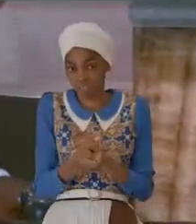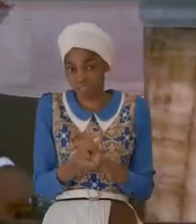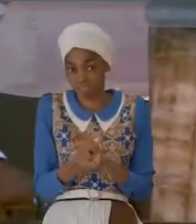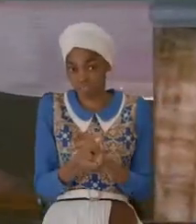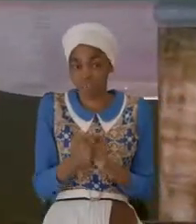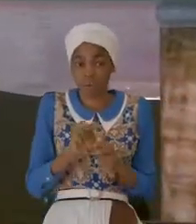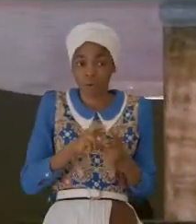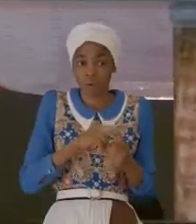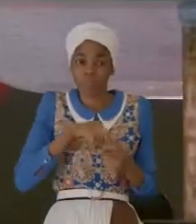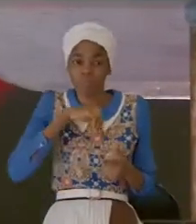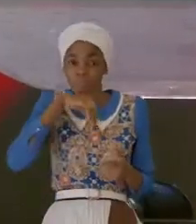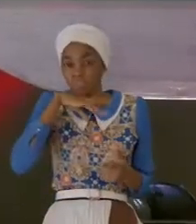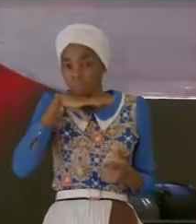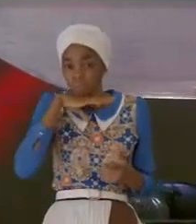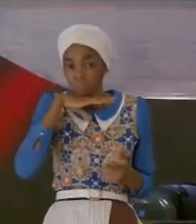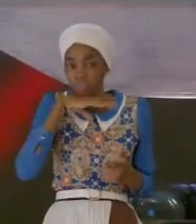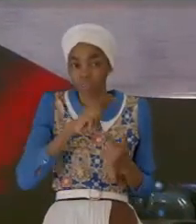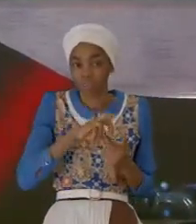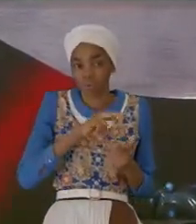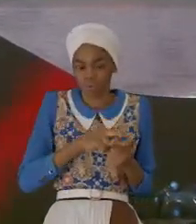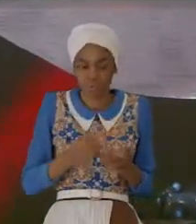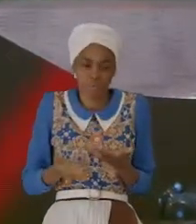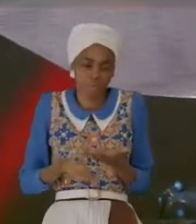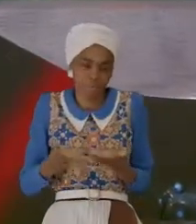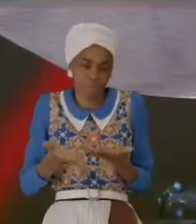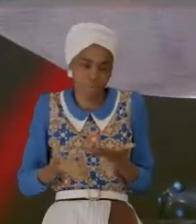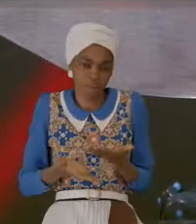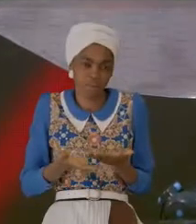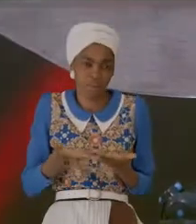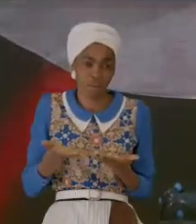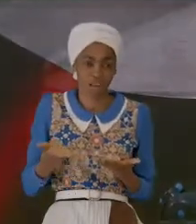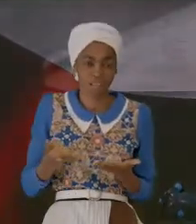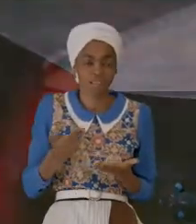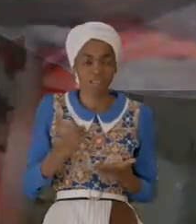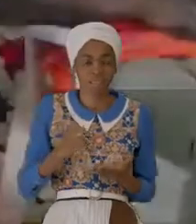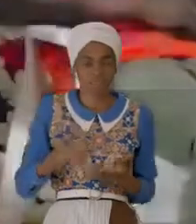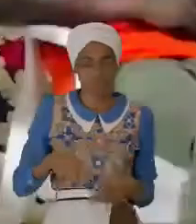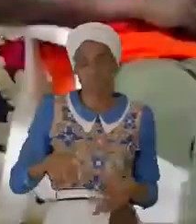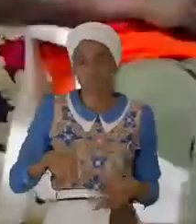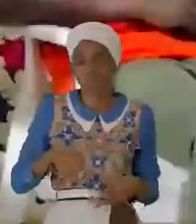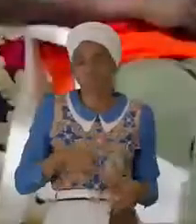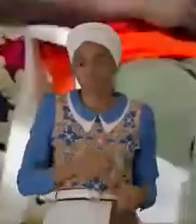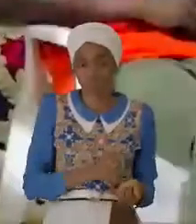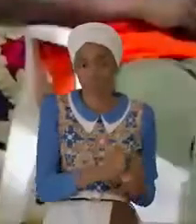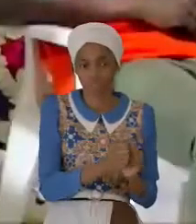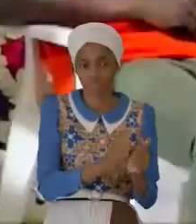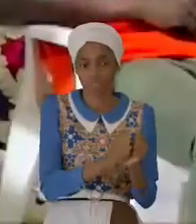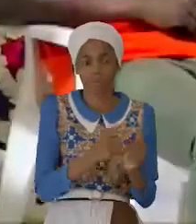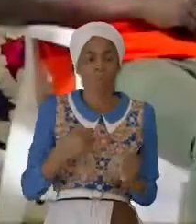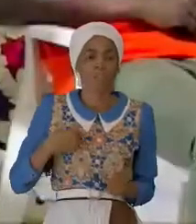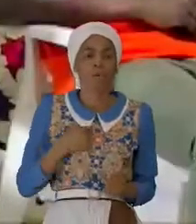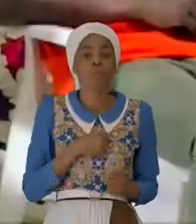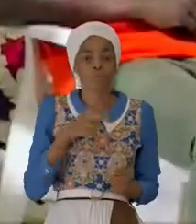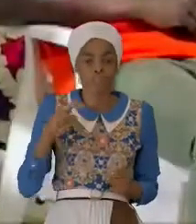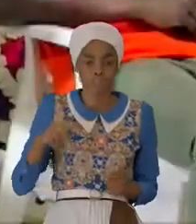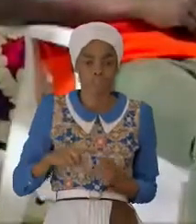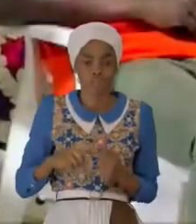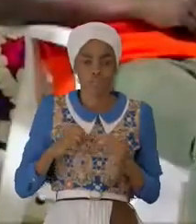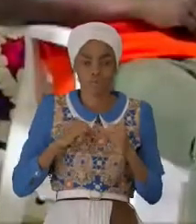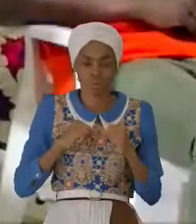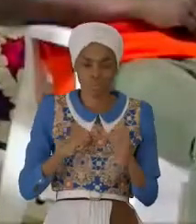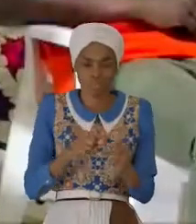adulterage simplify that they raise we need to keep on running in